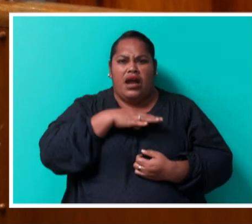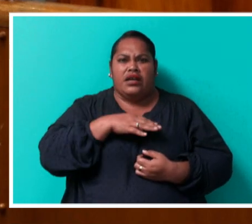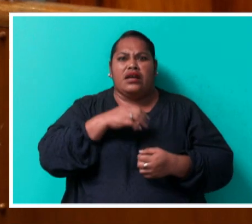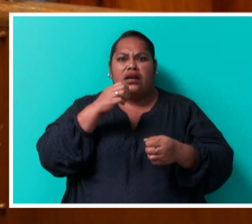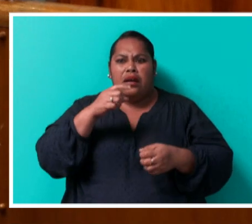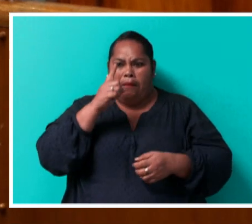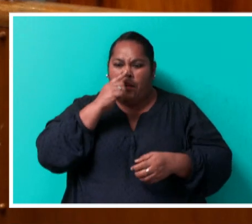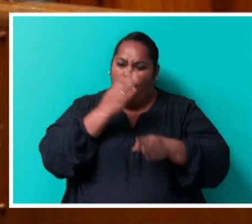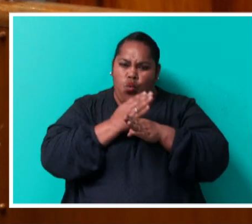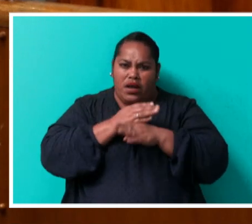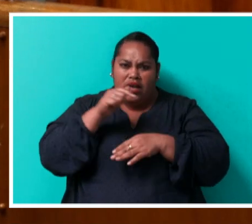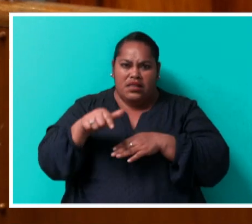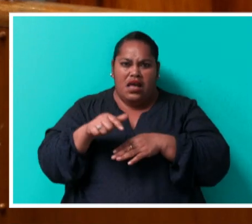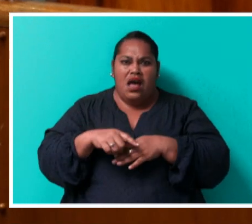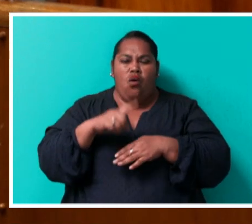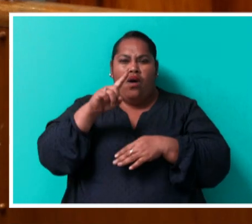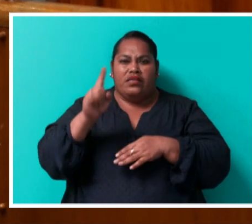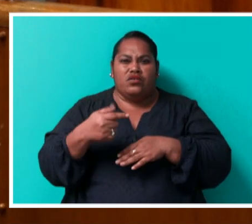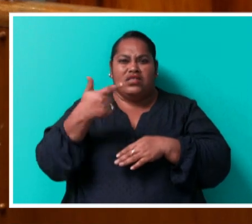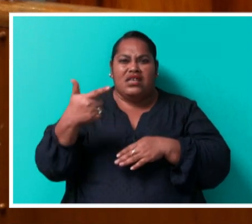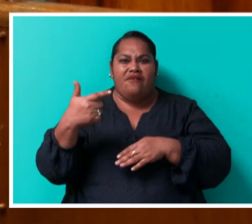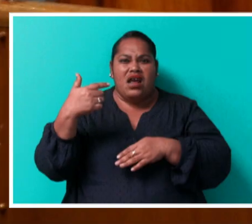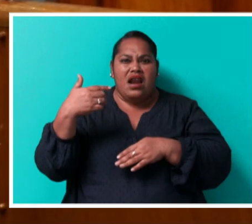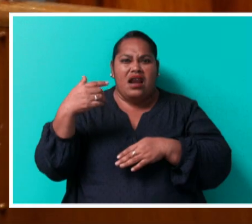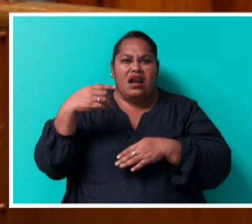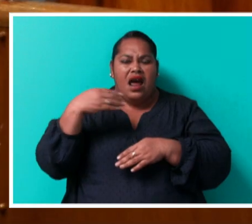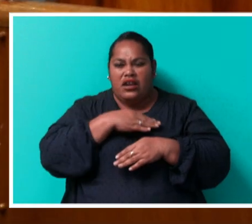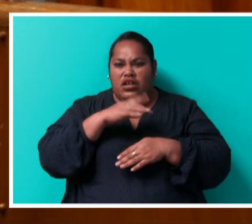and 1,700 researchers.